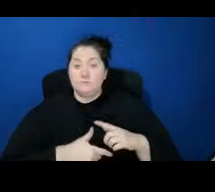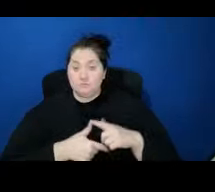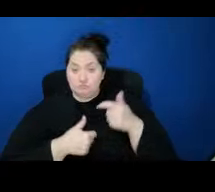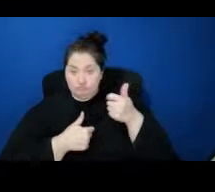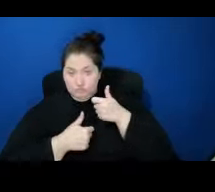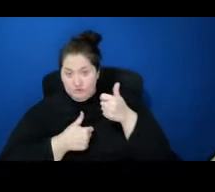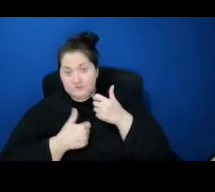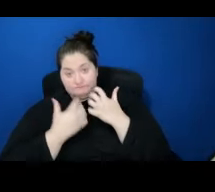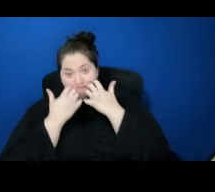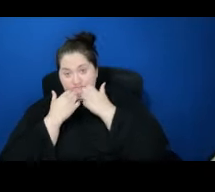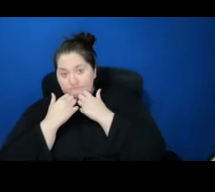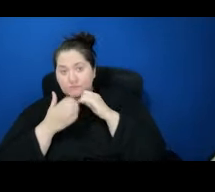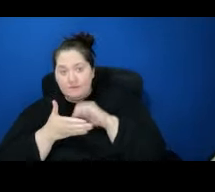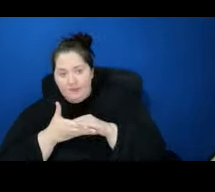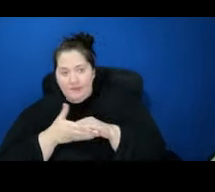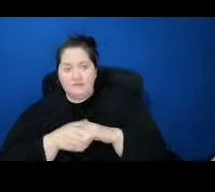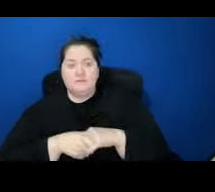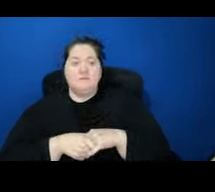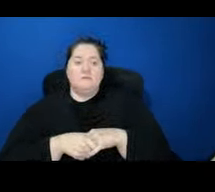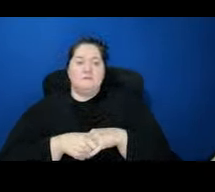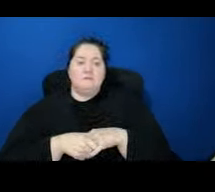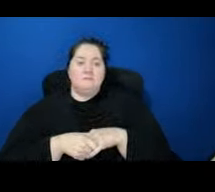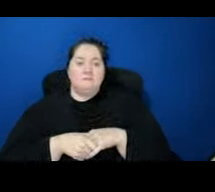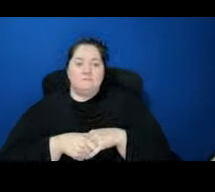care a lot about transportation, and in fact,